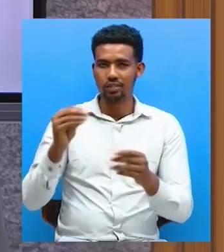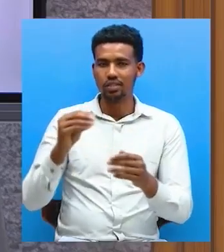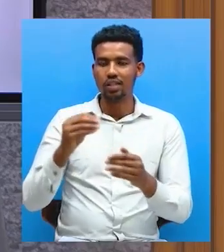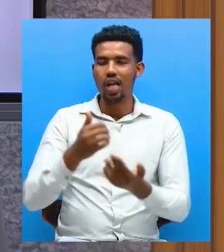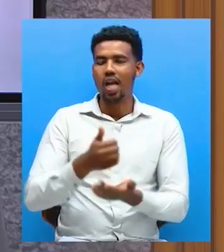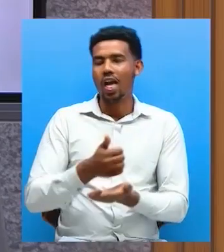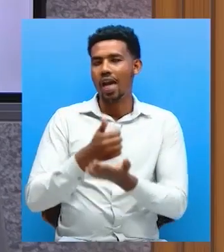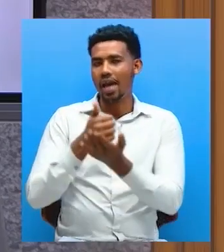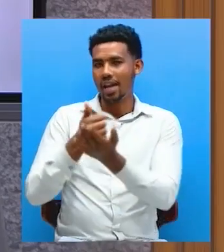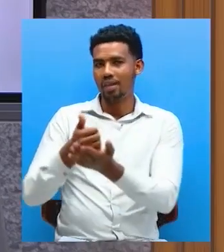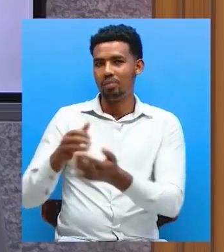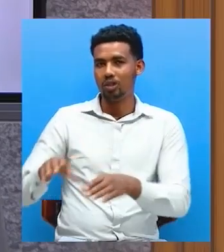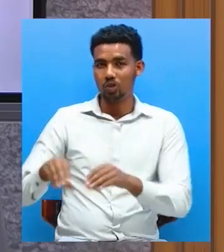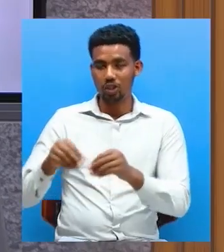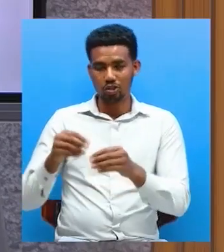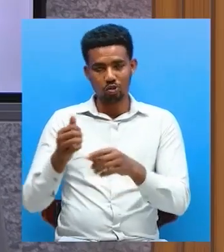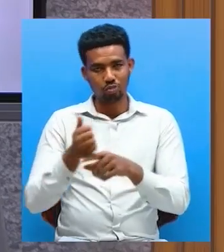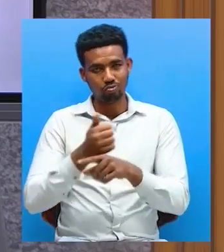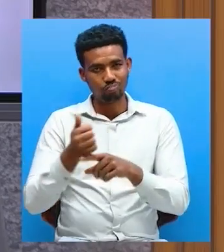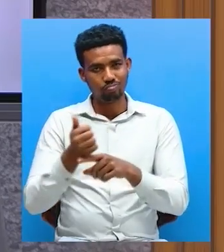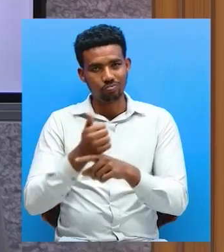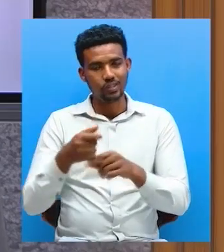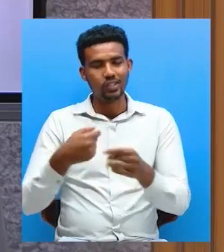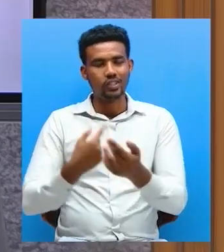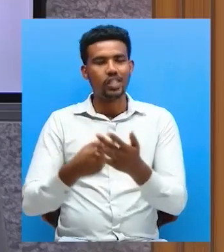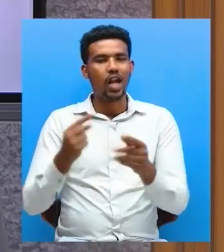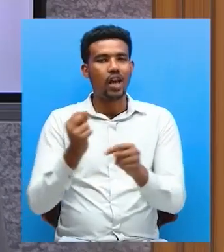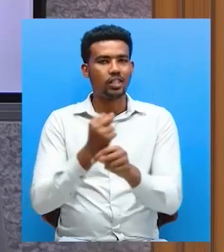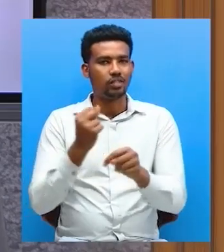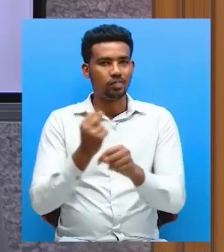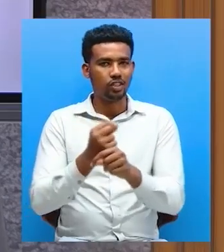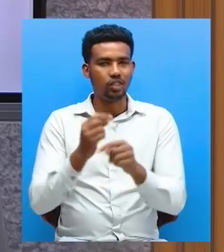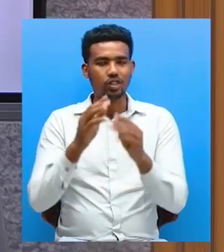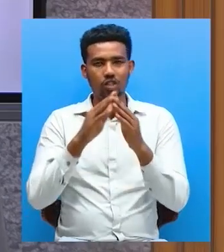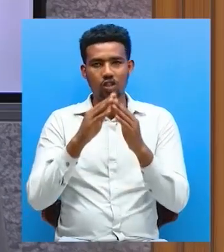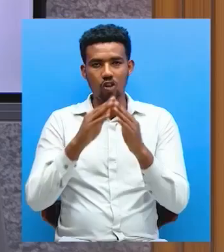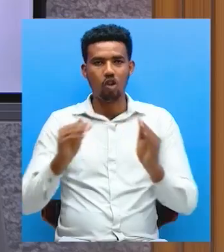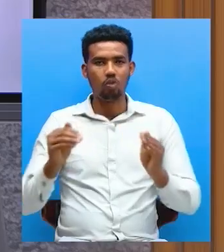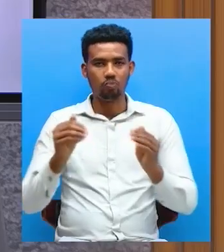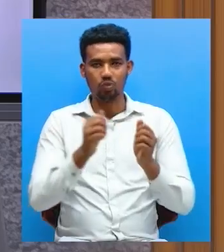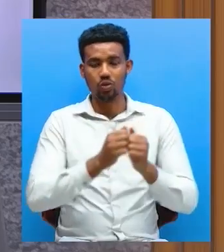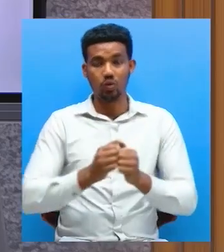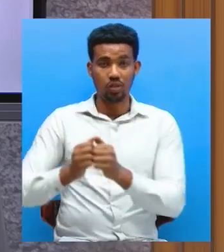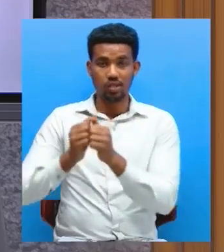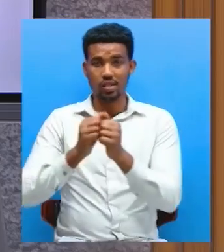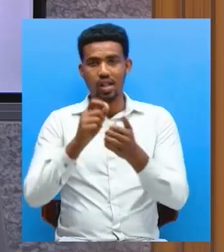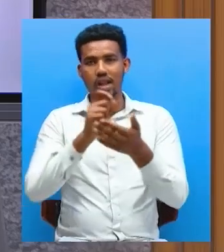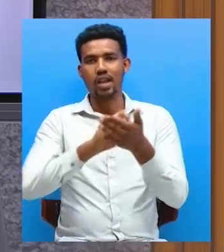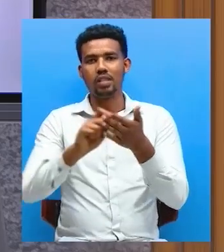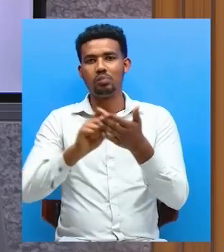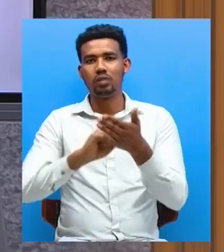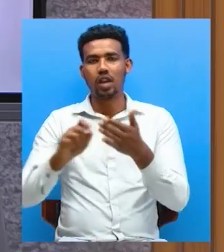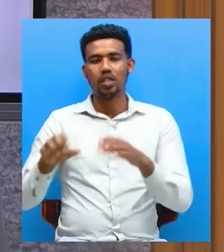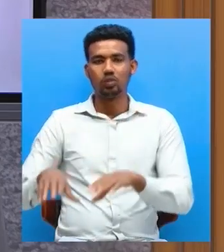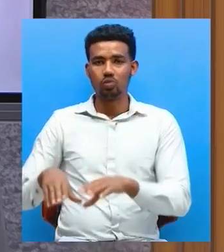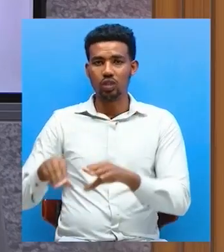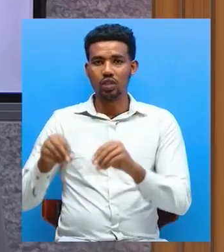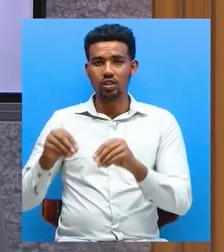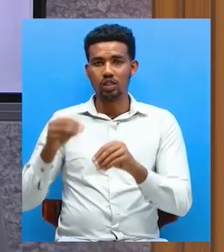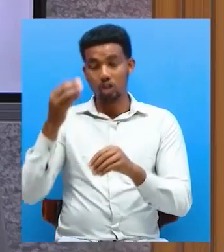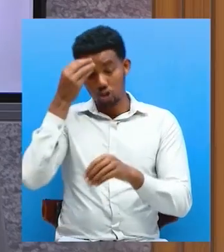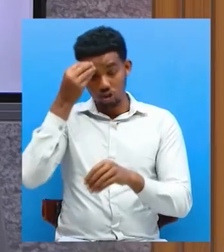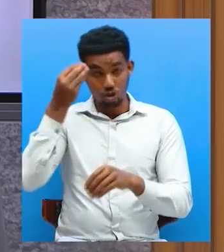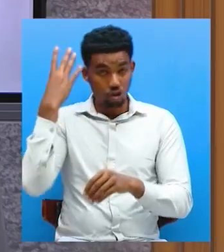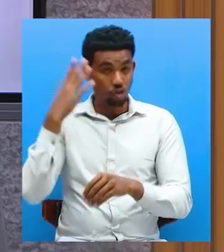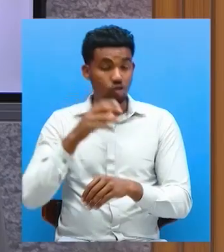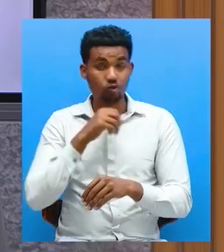please help them to practice these activities at home together. Let me write, students, don't forget